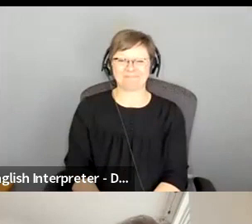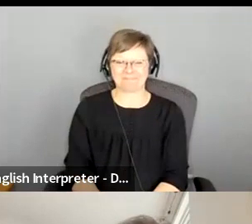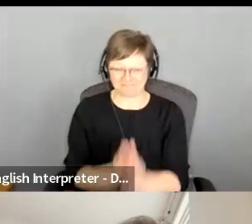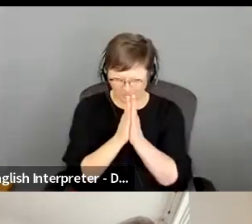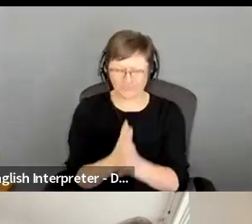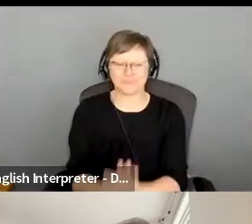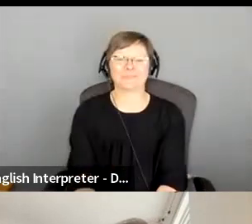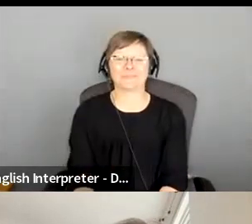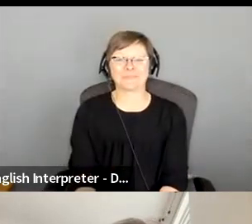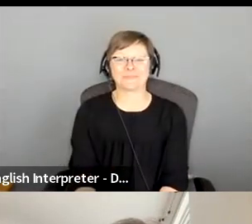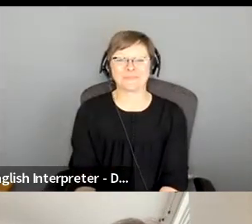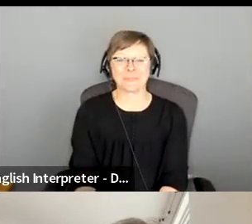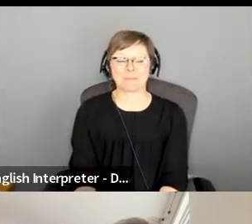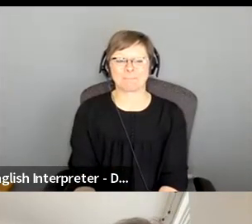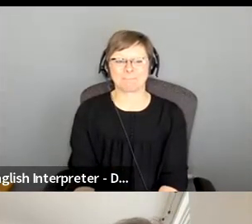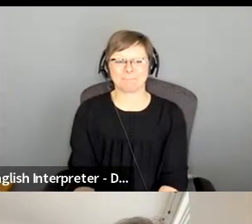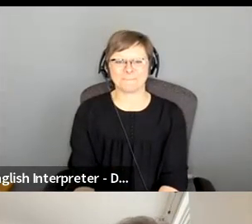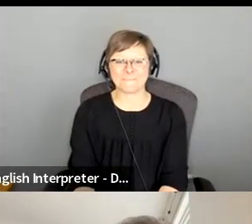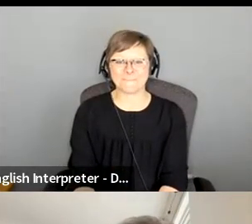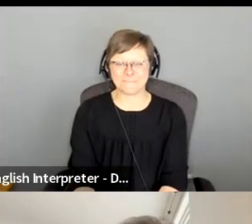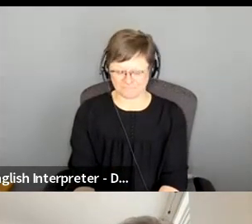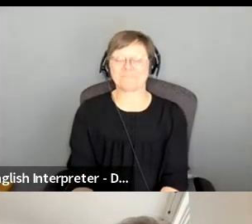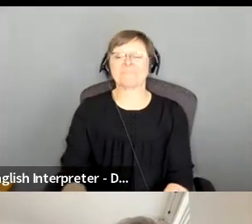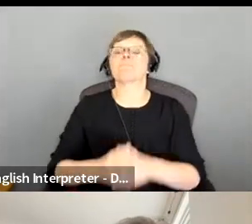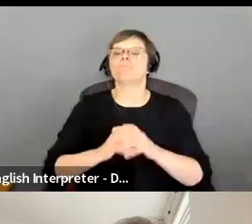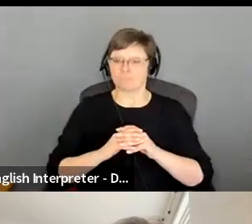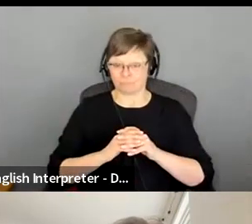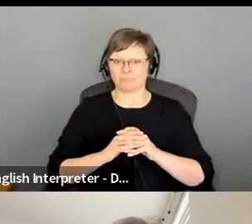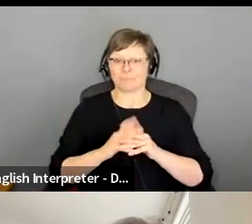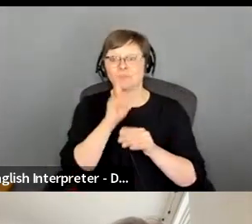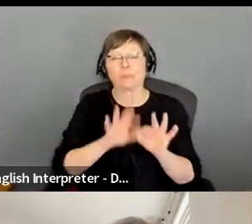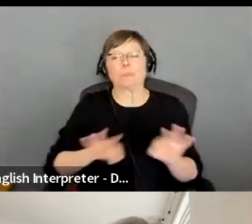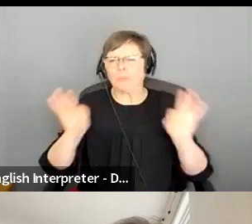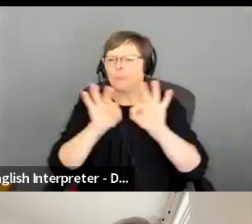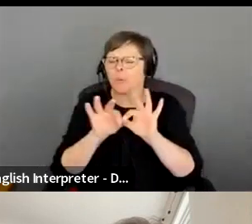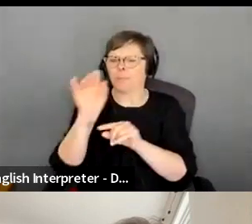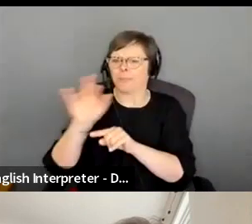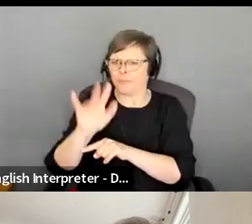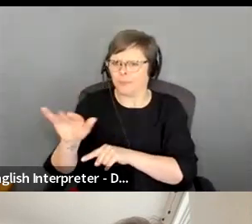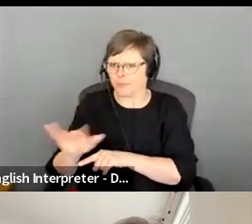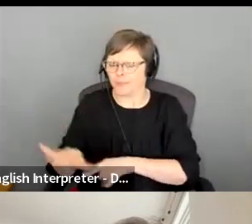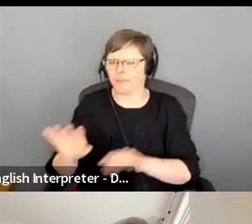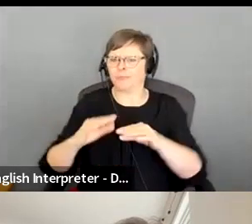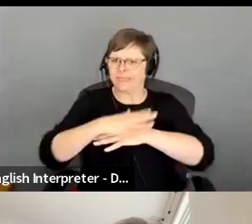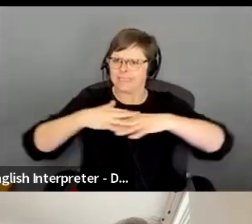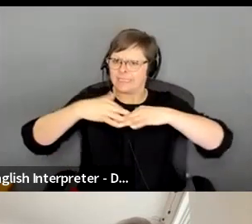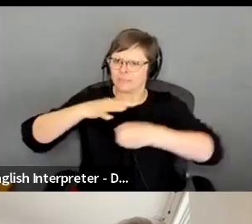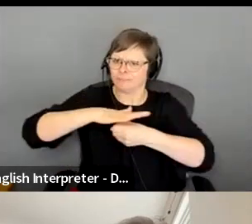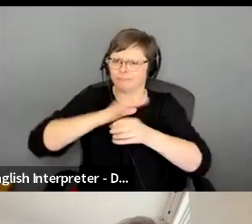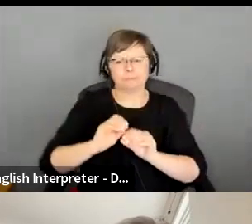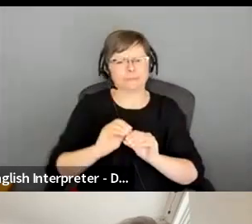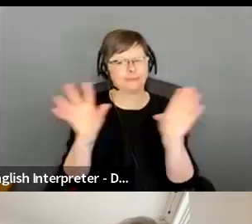Thank you. No, I appreciate that. Great. Yeah. Well, it's important that those are clear. So yeah, that's where we're coming to you from